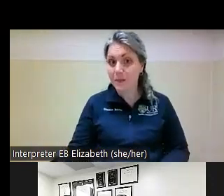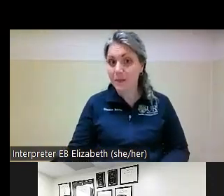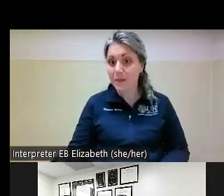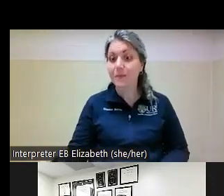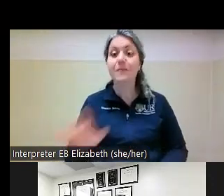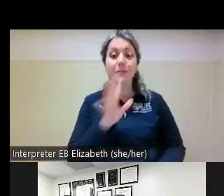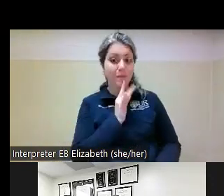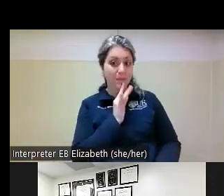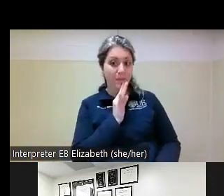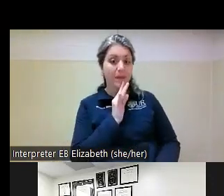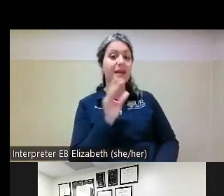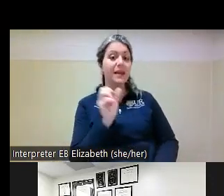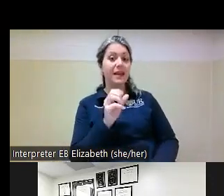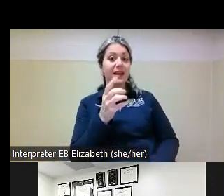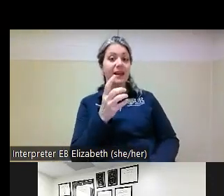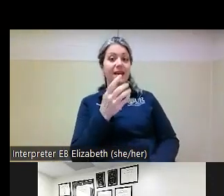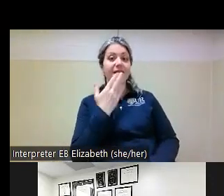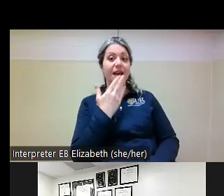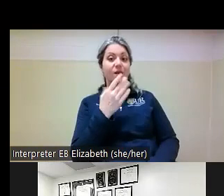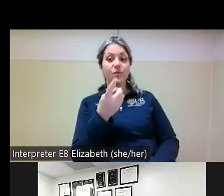Thank you, Dr. Xu.